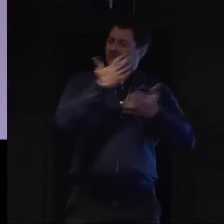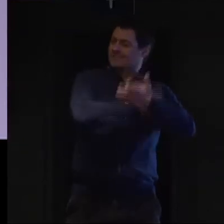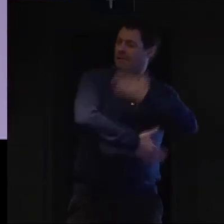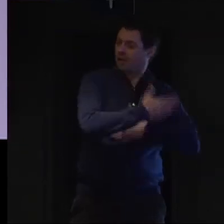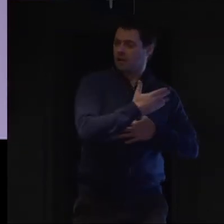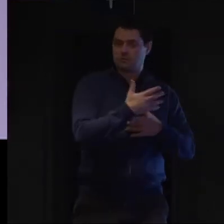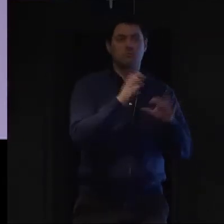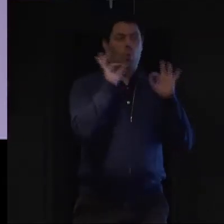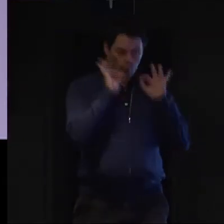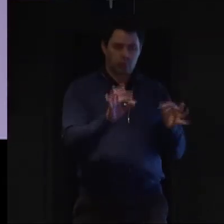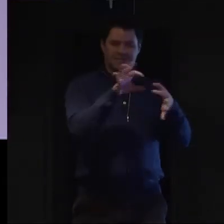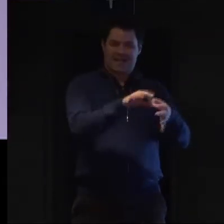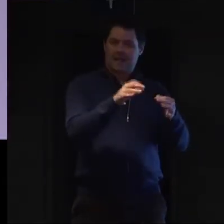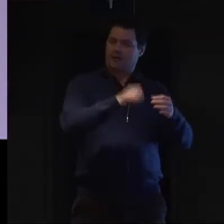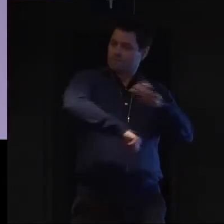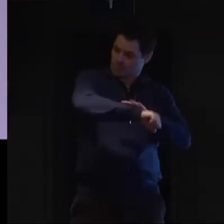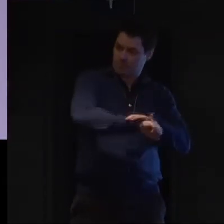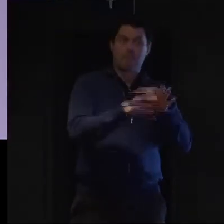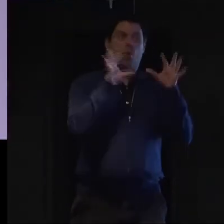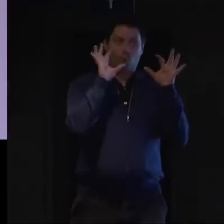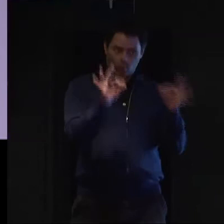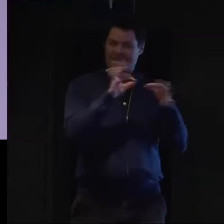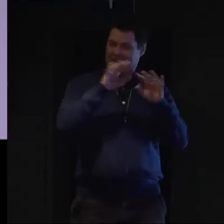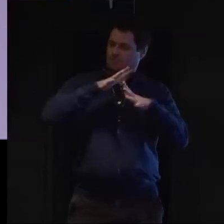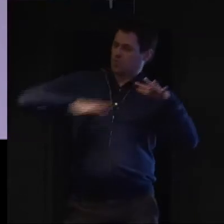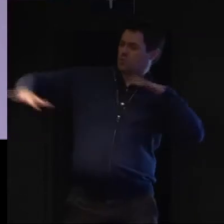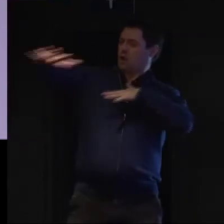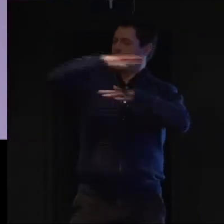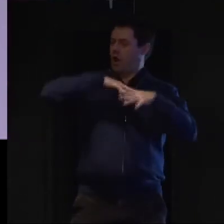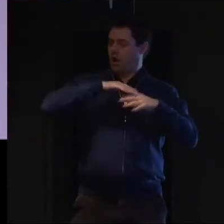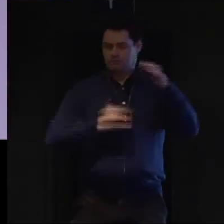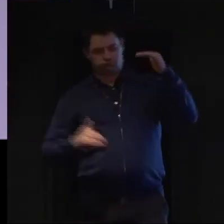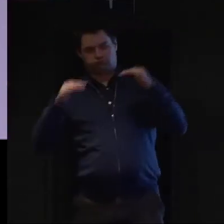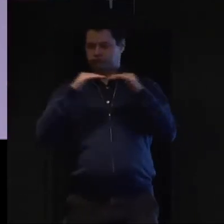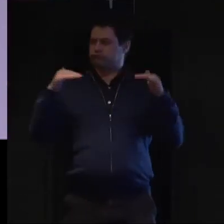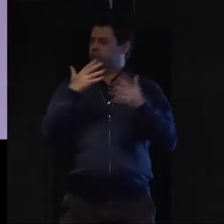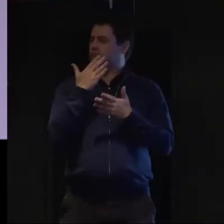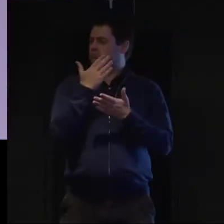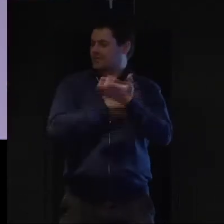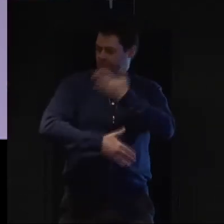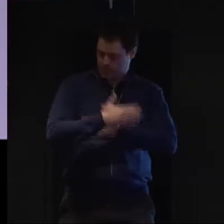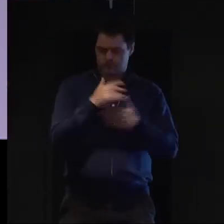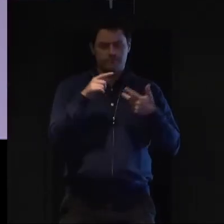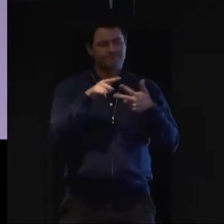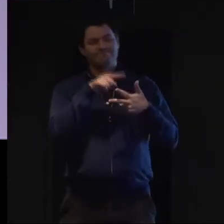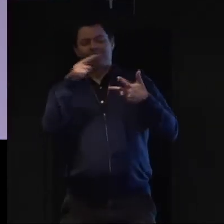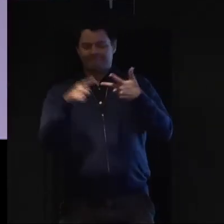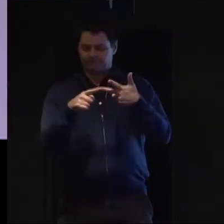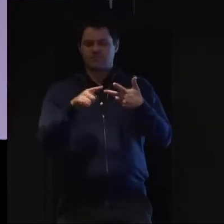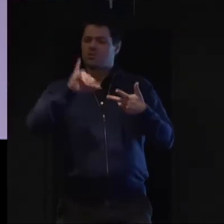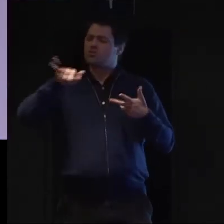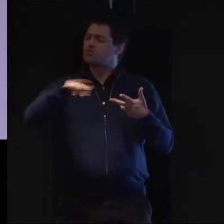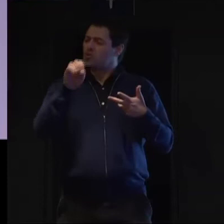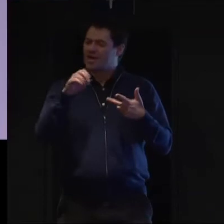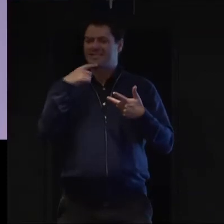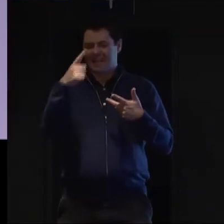large. Thirdly, Joyce and others have talked about attitudes and inclusion, and we have